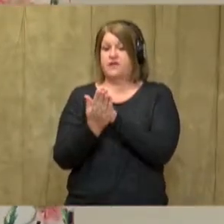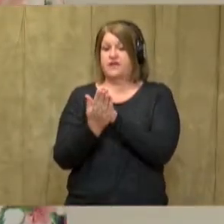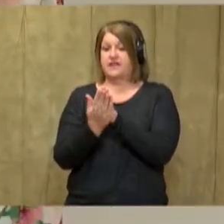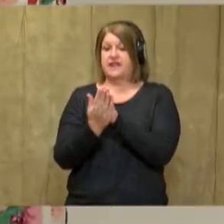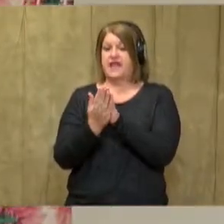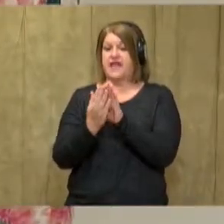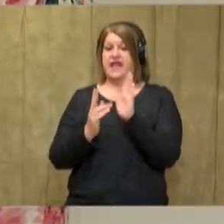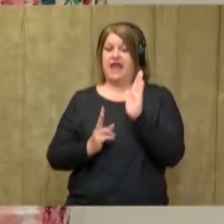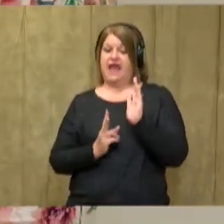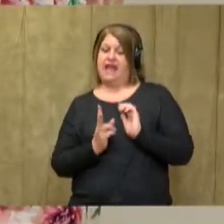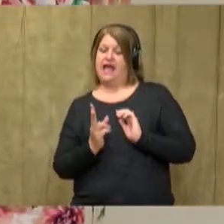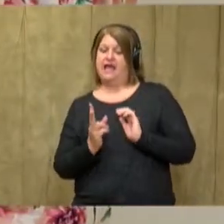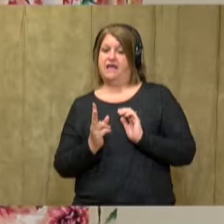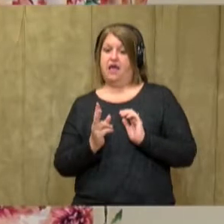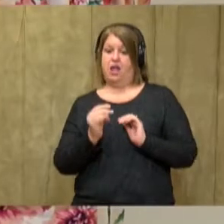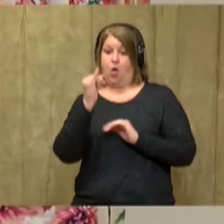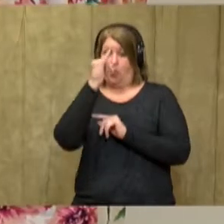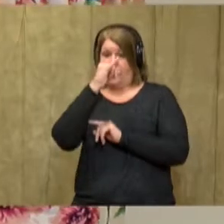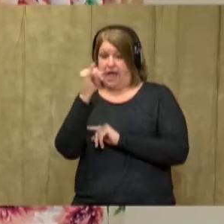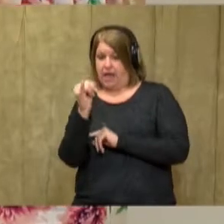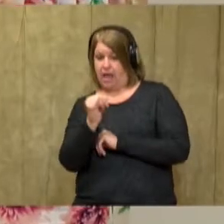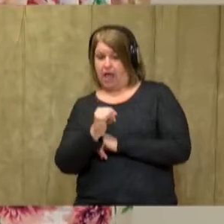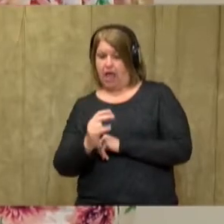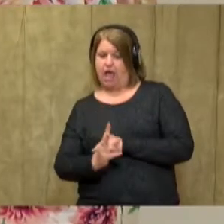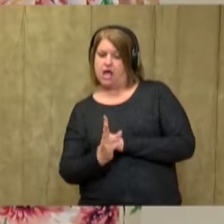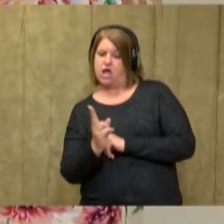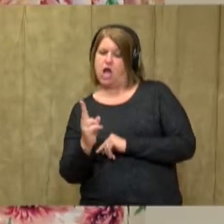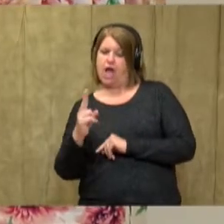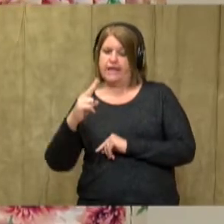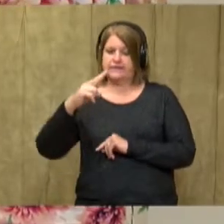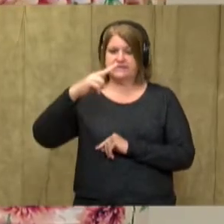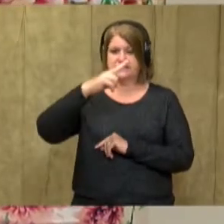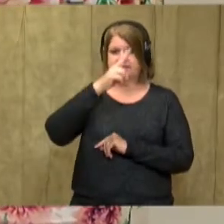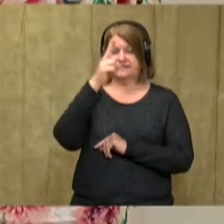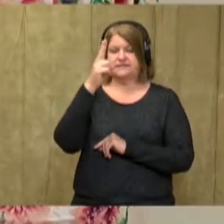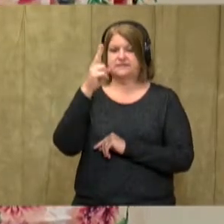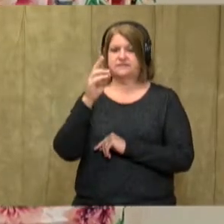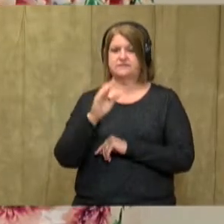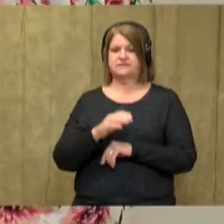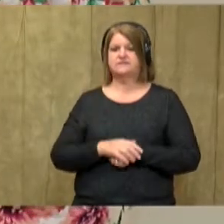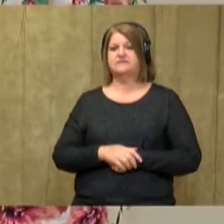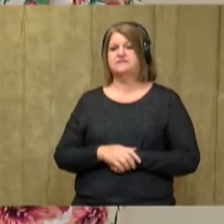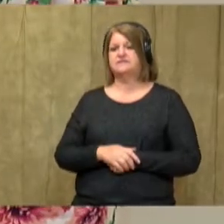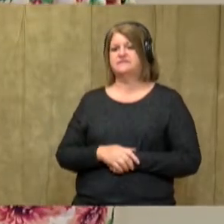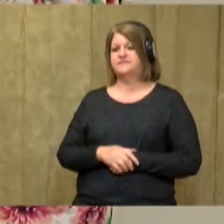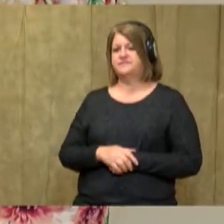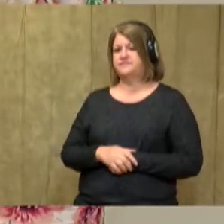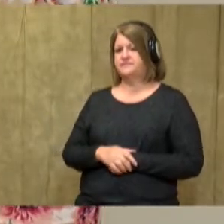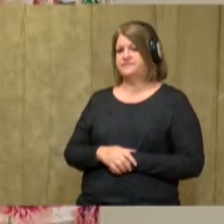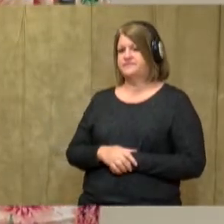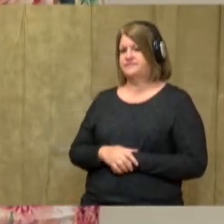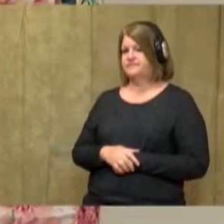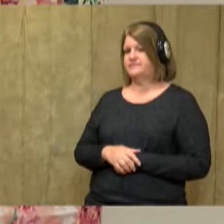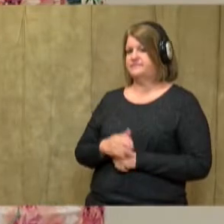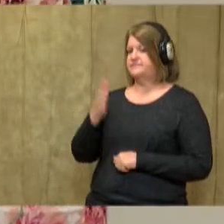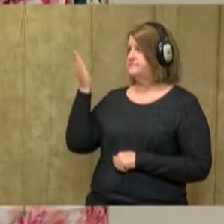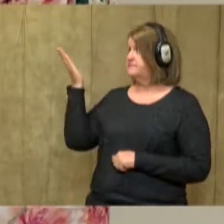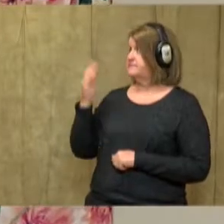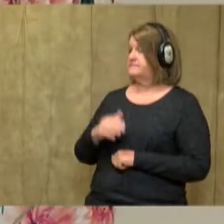on my line. So just cut on your little pencil line with your paper folded.